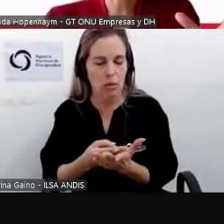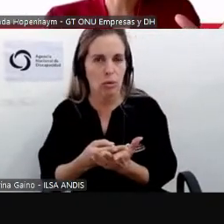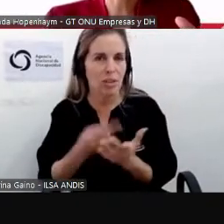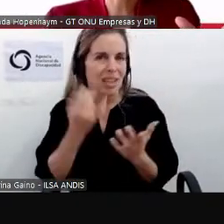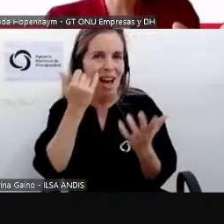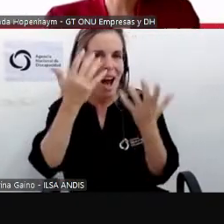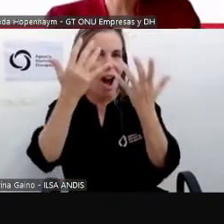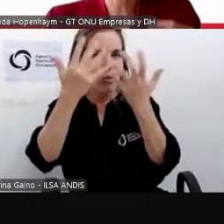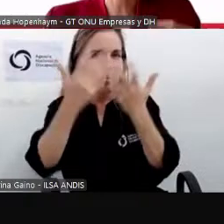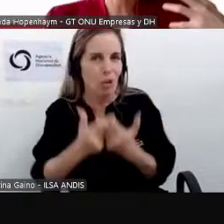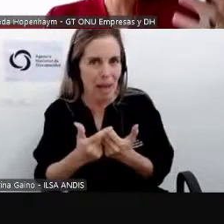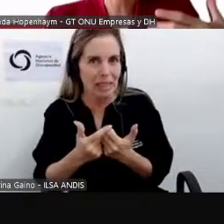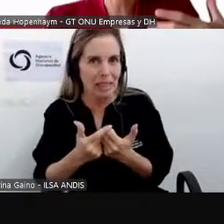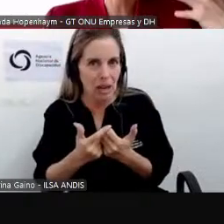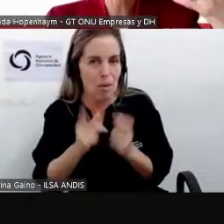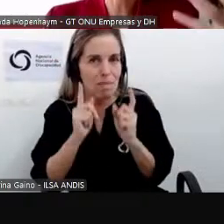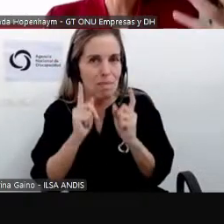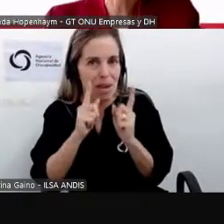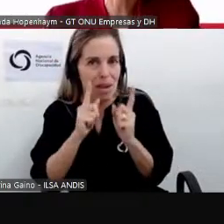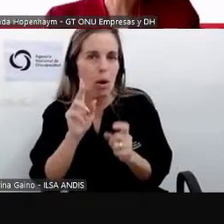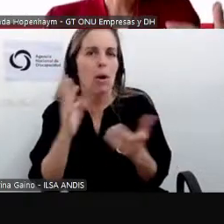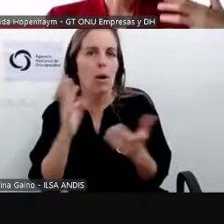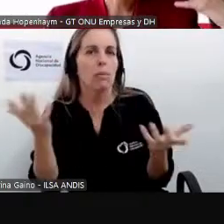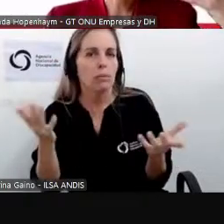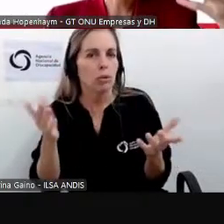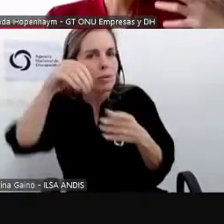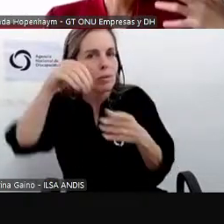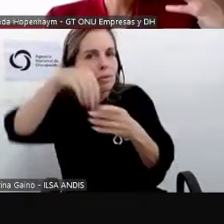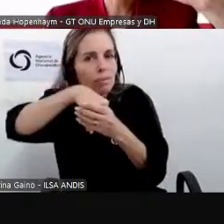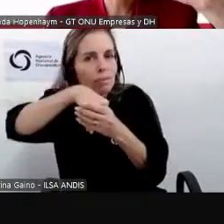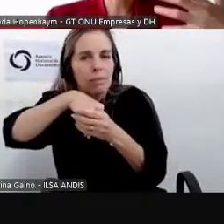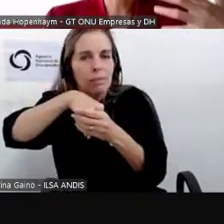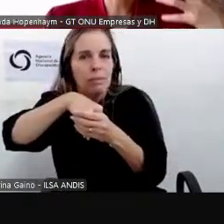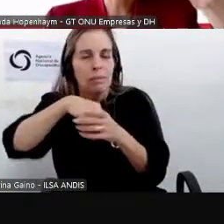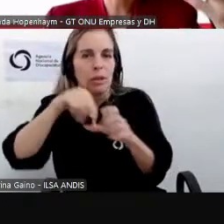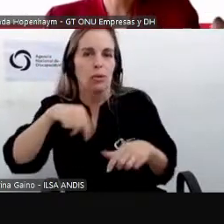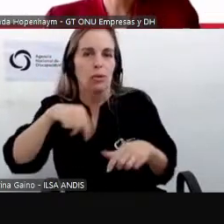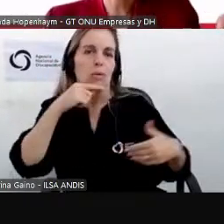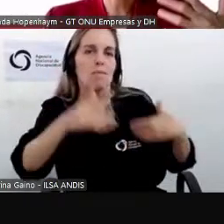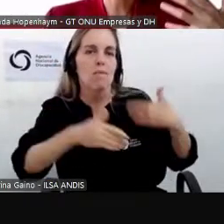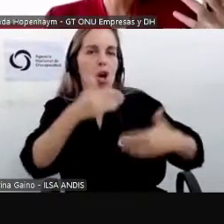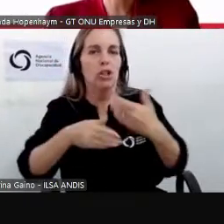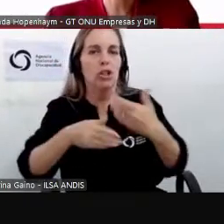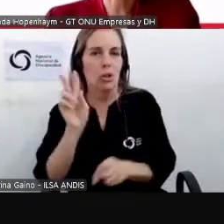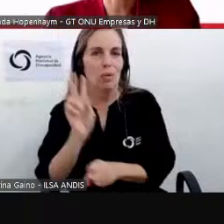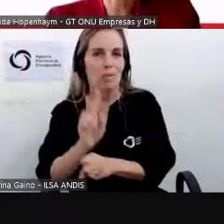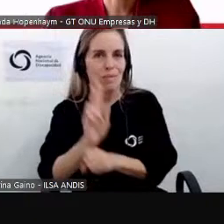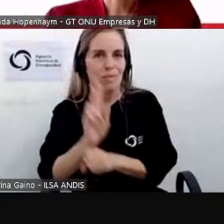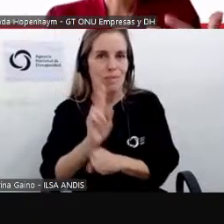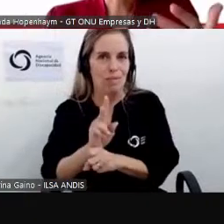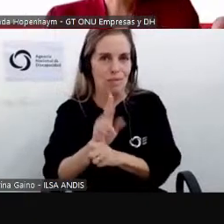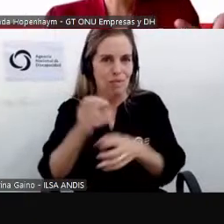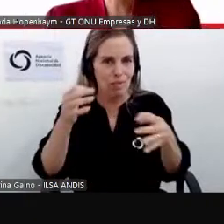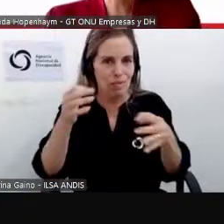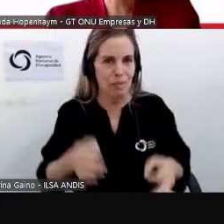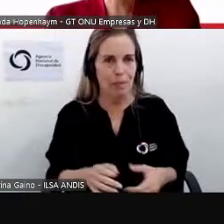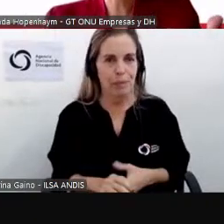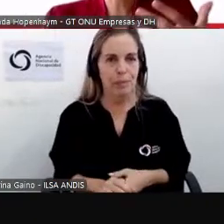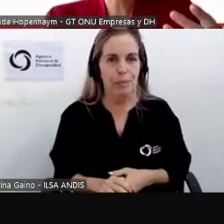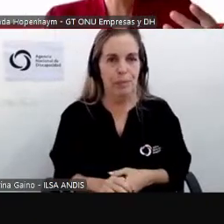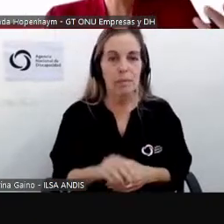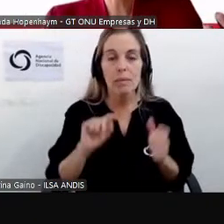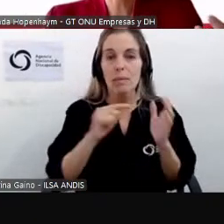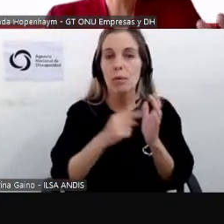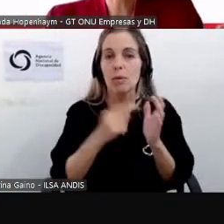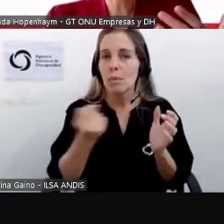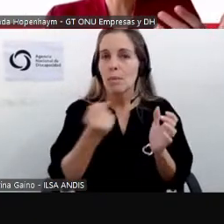human rights. So the approach then changes because it's necessarily a risk to the company, or at least that's something, because of course that could result in identifying risk to the company as such. But in this case, we're assessing the risk to people, to environment,